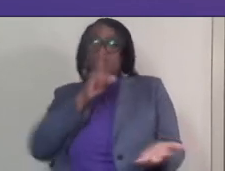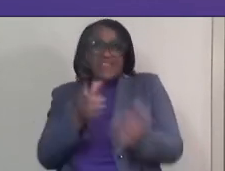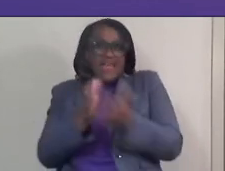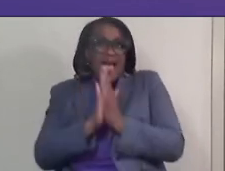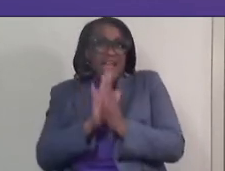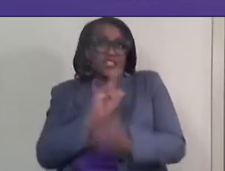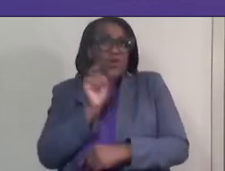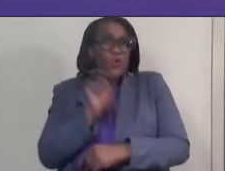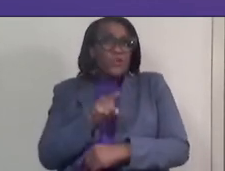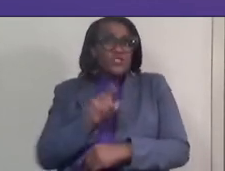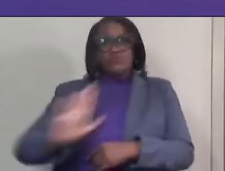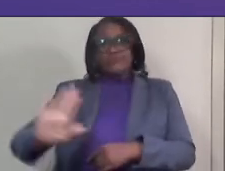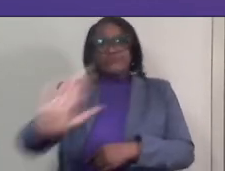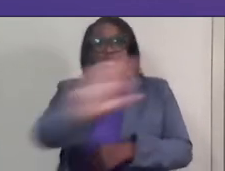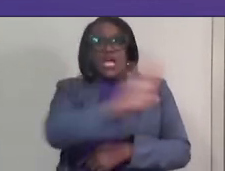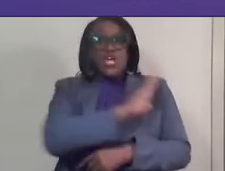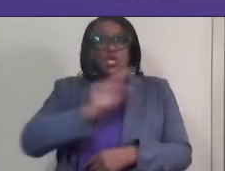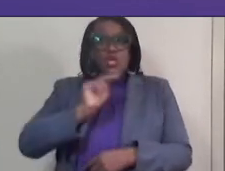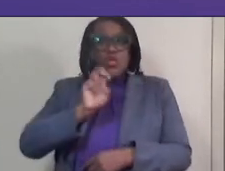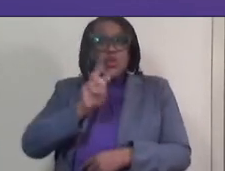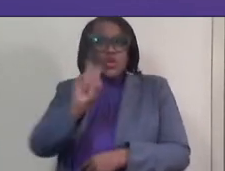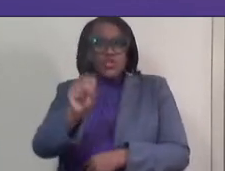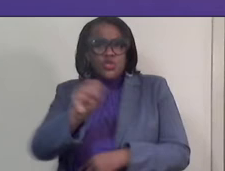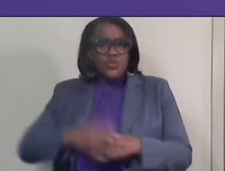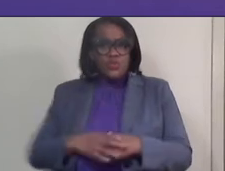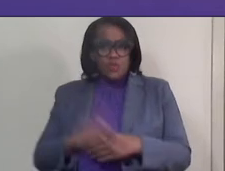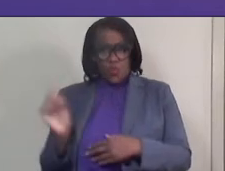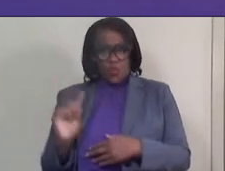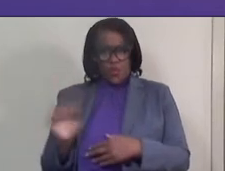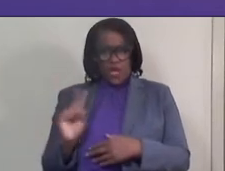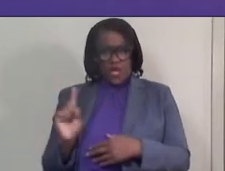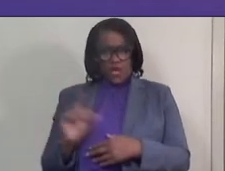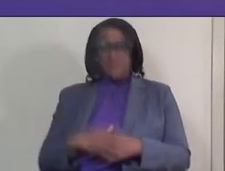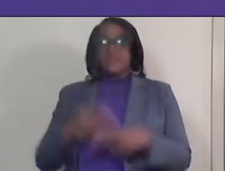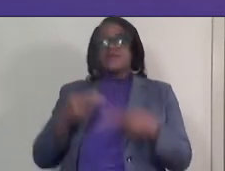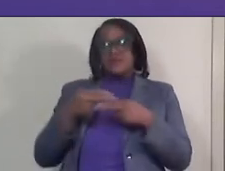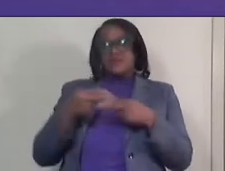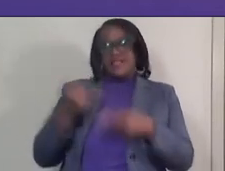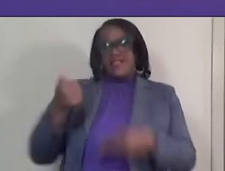do you get your news? Duane, can you bring up slide 10?